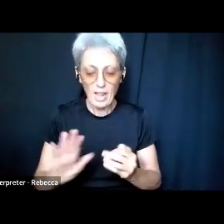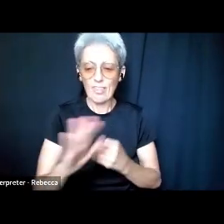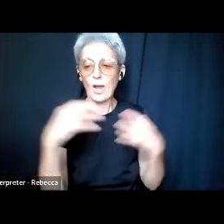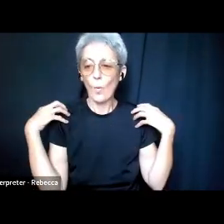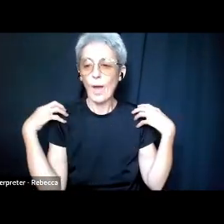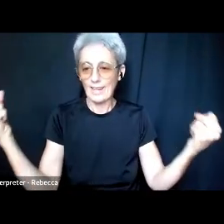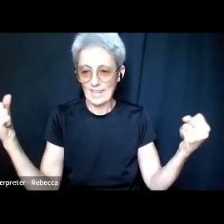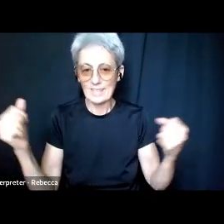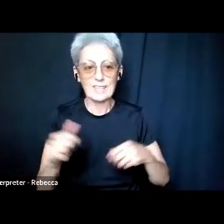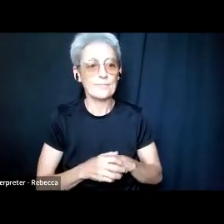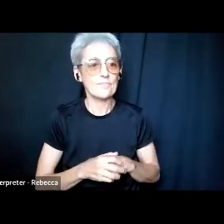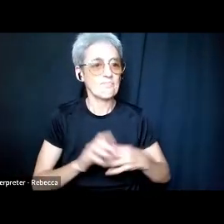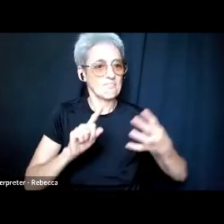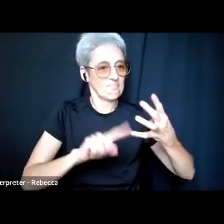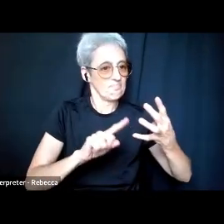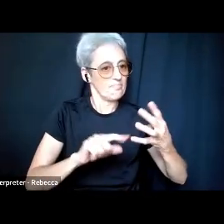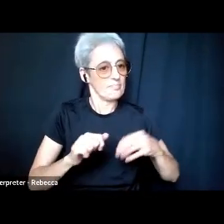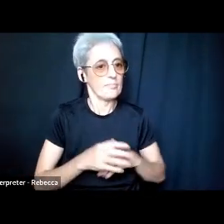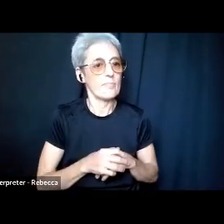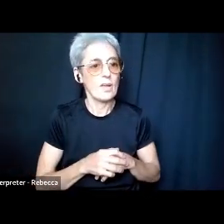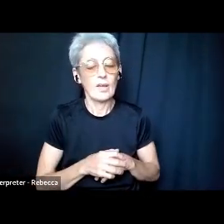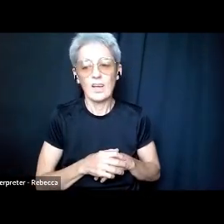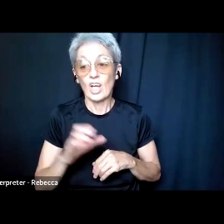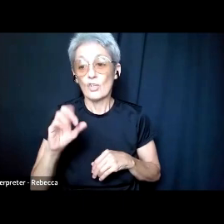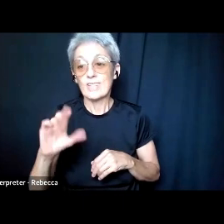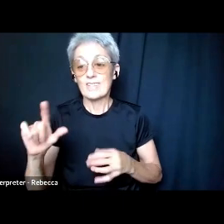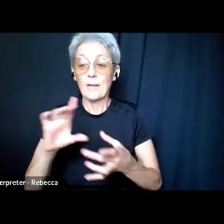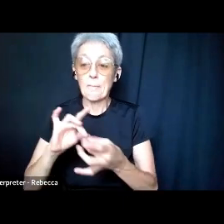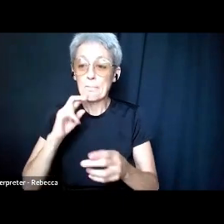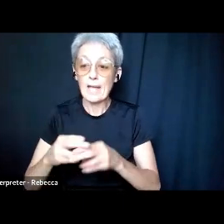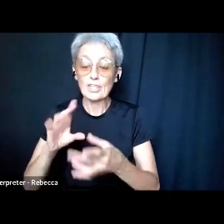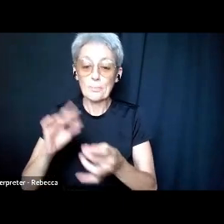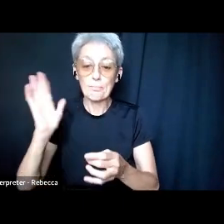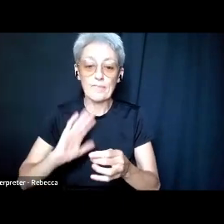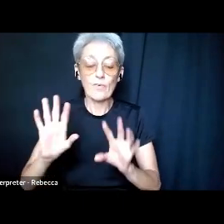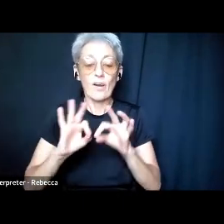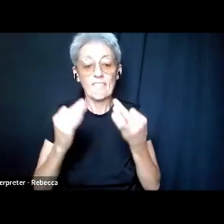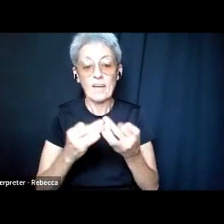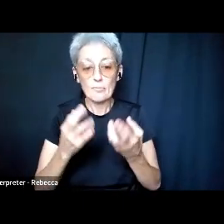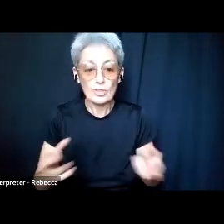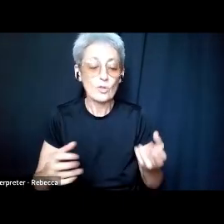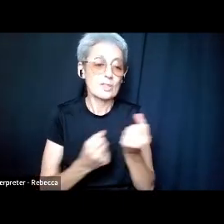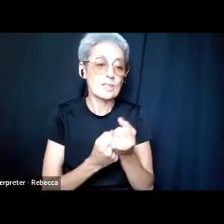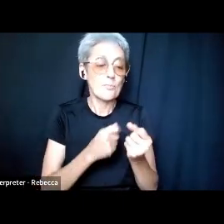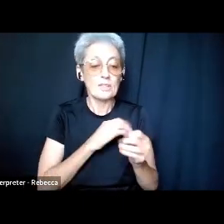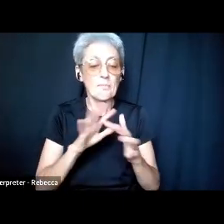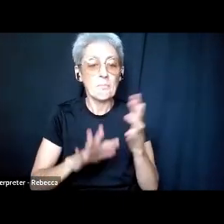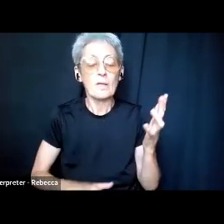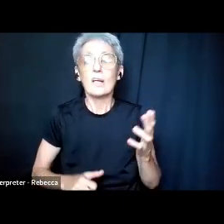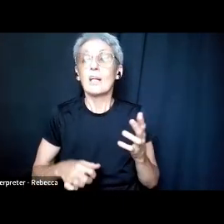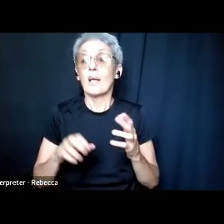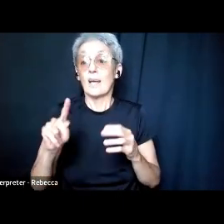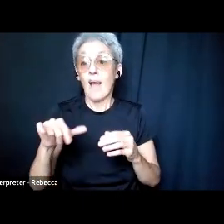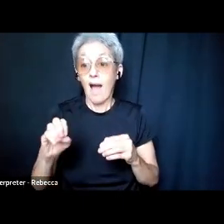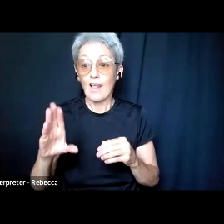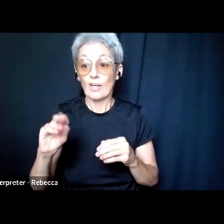earlier, working with Tennessee Voices, family support specialists and staff gave them an opportunity, gave Kyle and Crystal an opportunity to